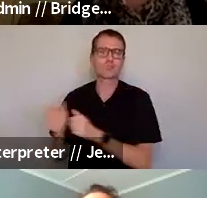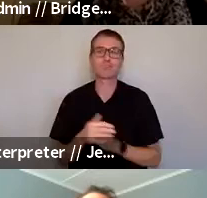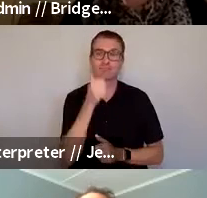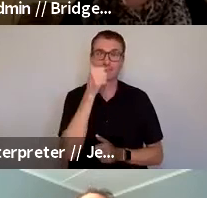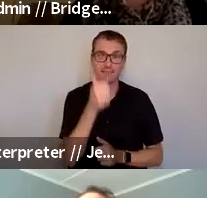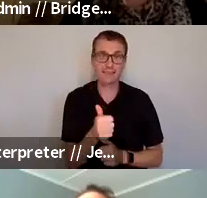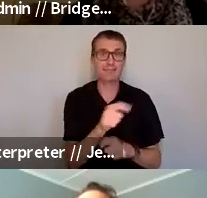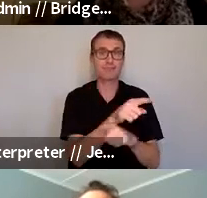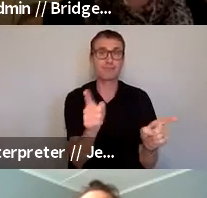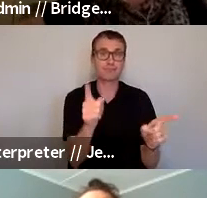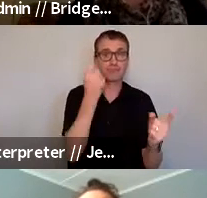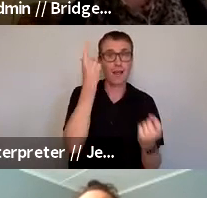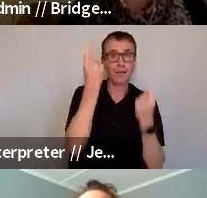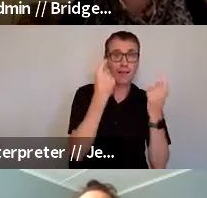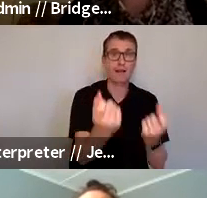the Facebook group